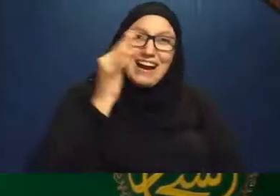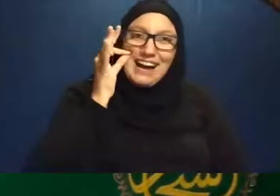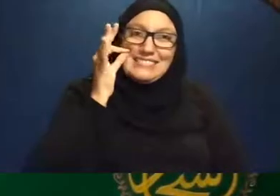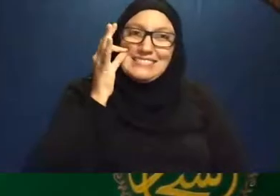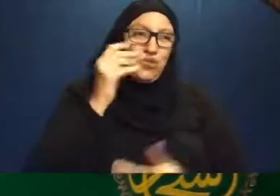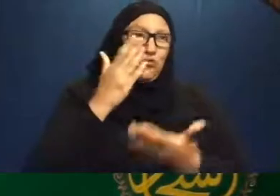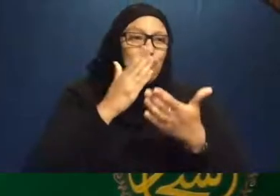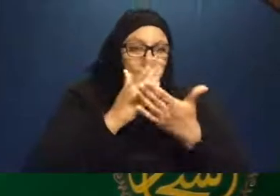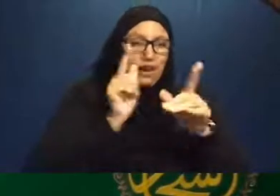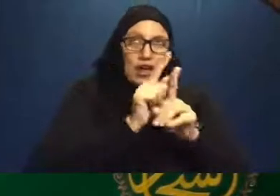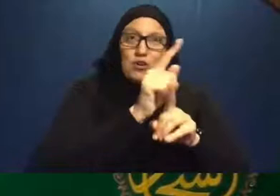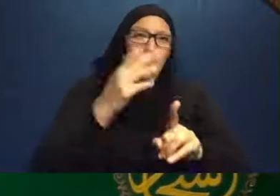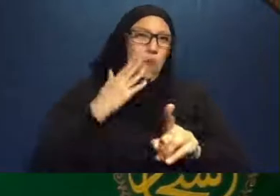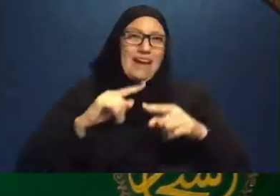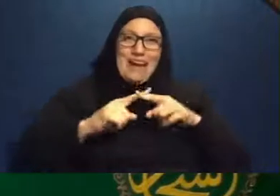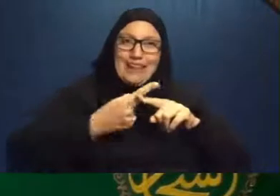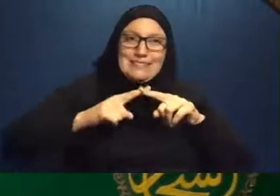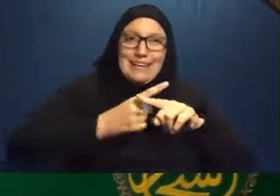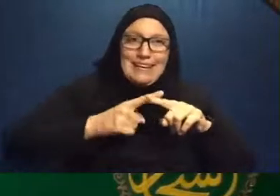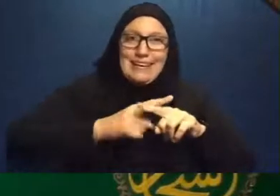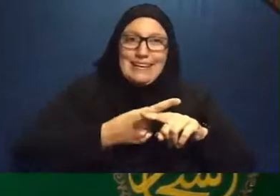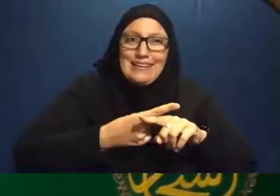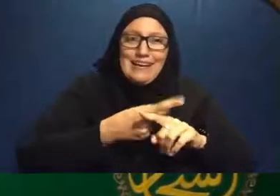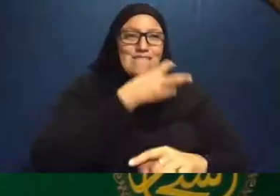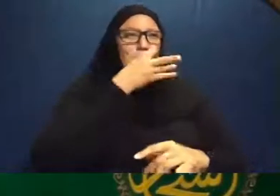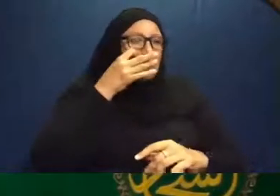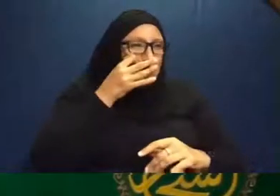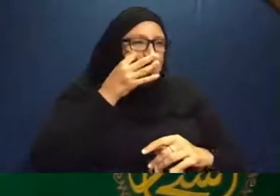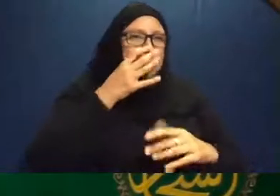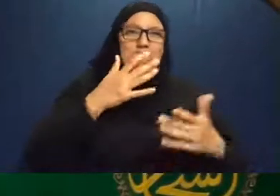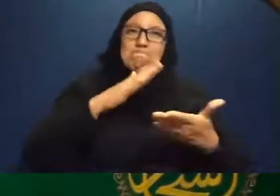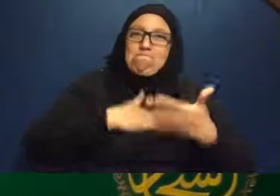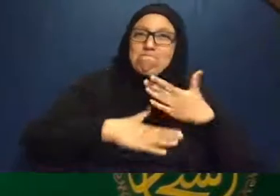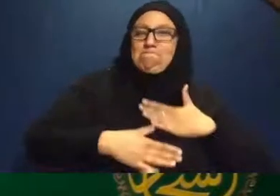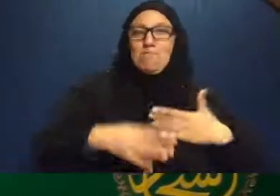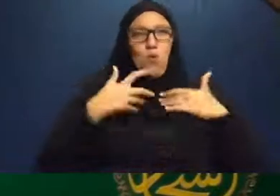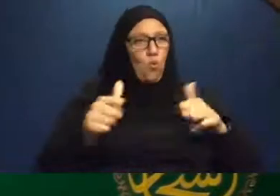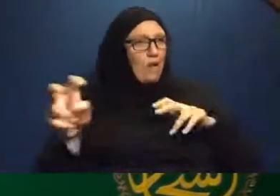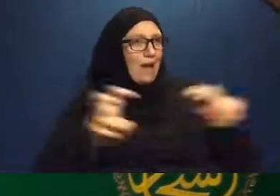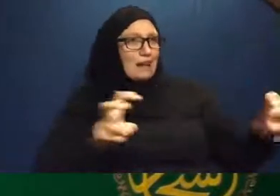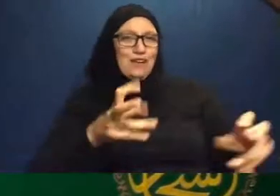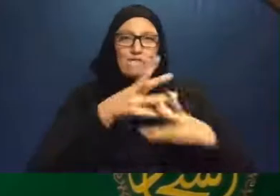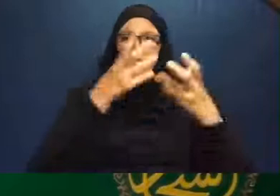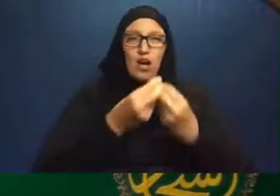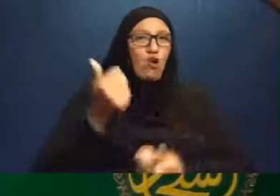been knitting during the months of Ramadan, all the good rewards that you have been